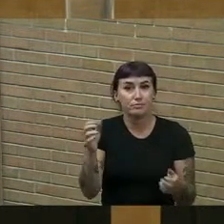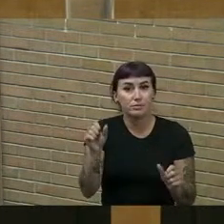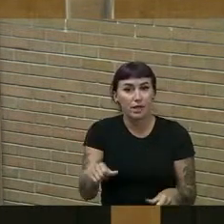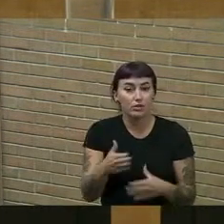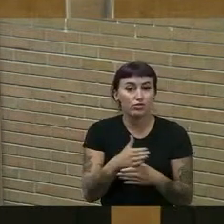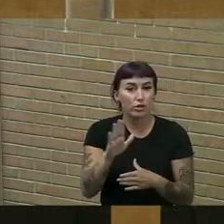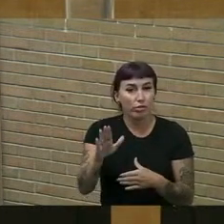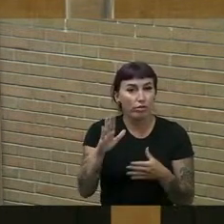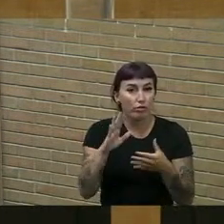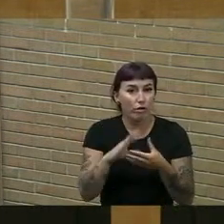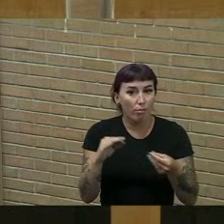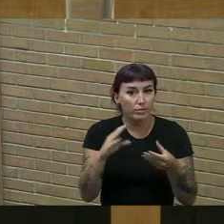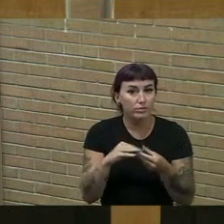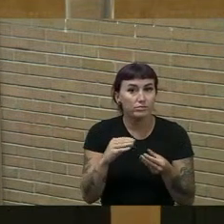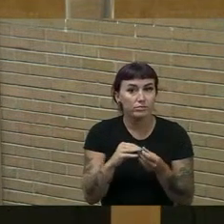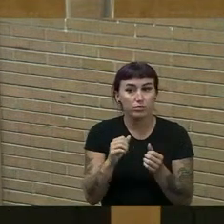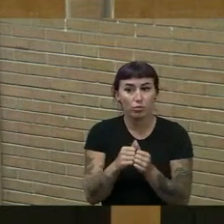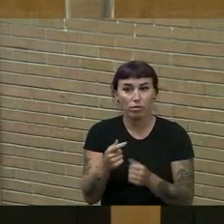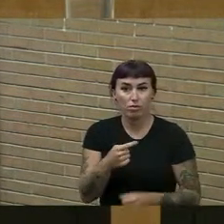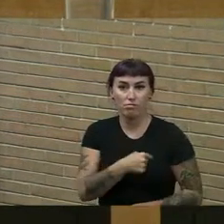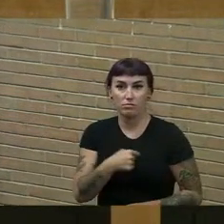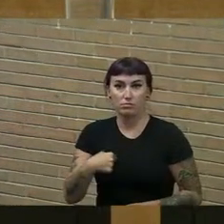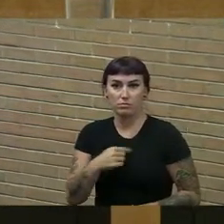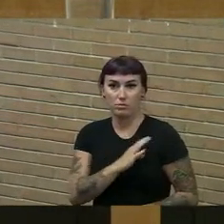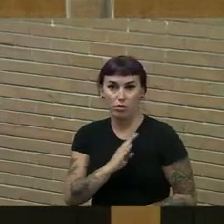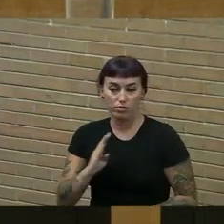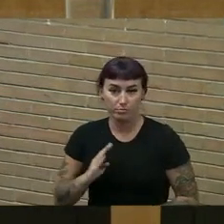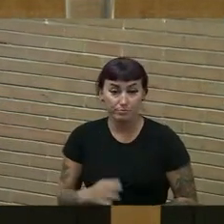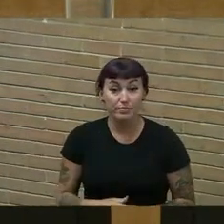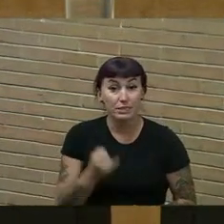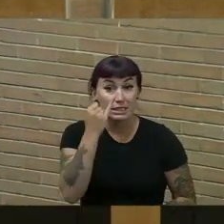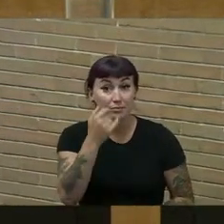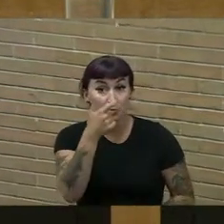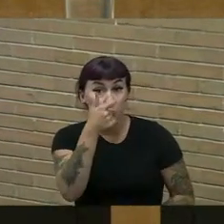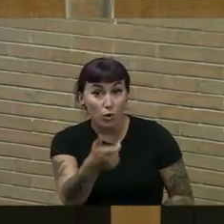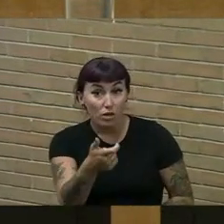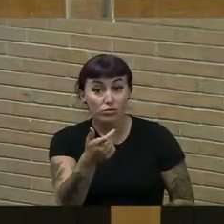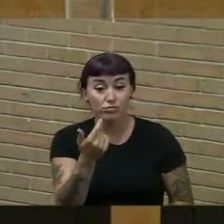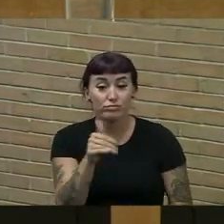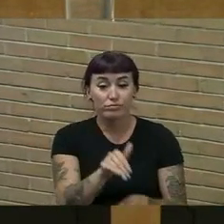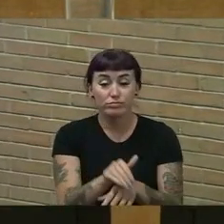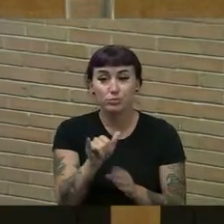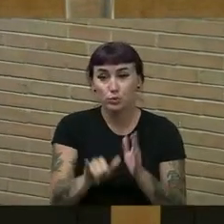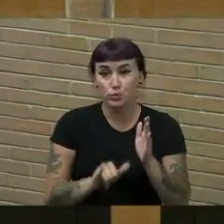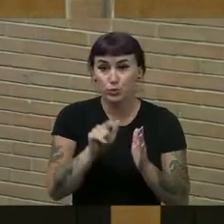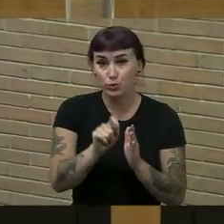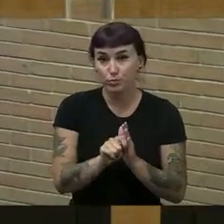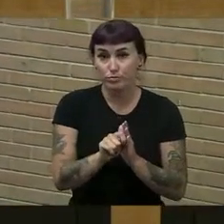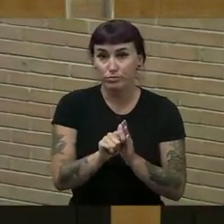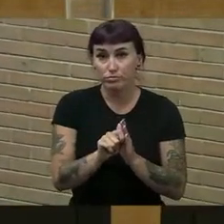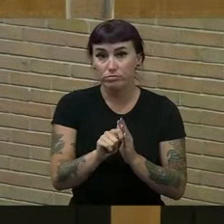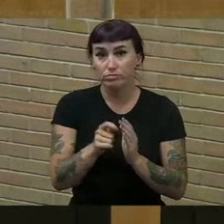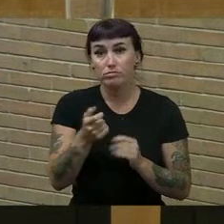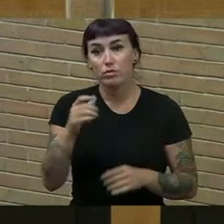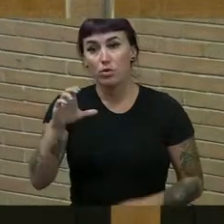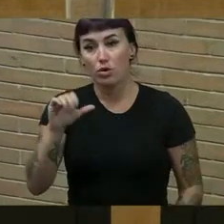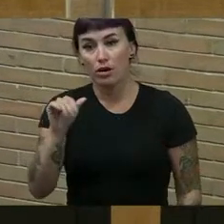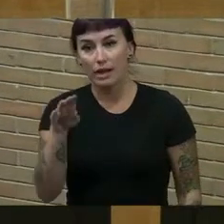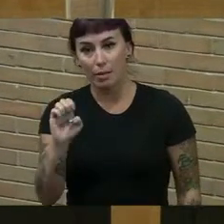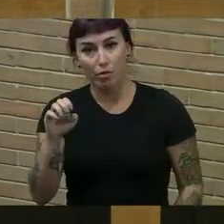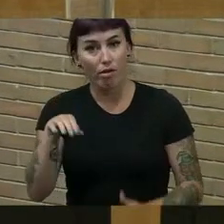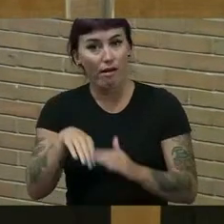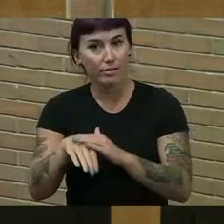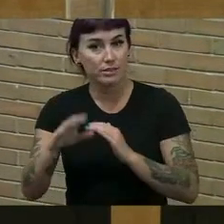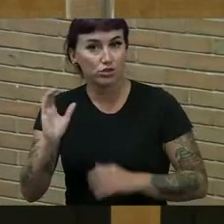to share their comments with the town board. If you're watching us tonight on YouTube or on our cable